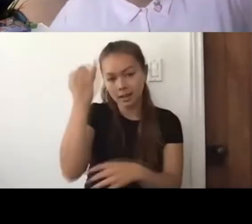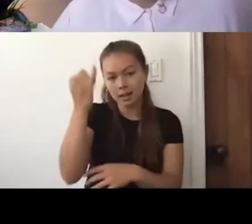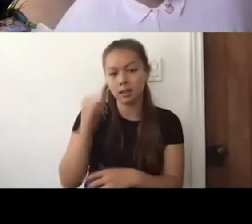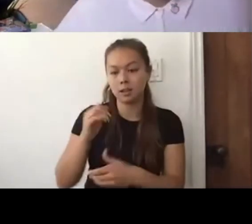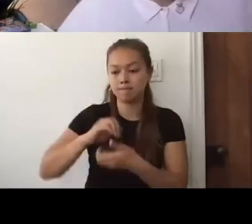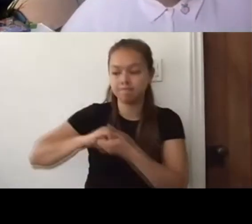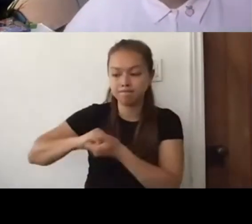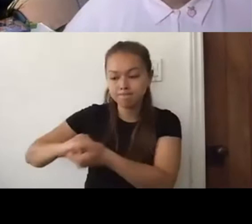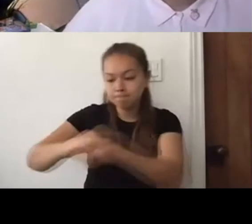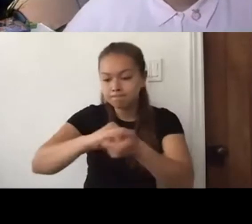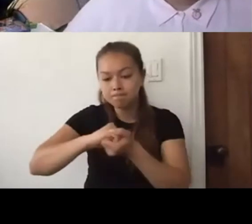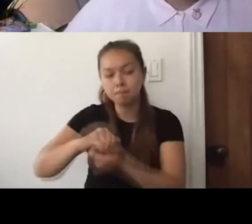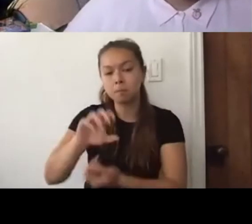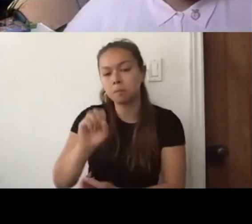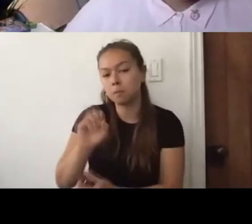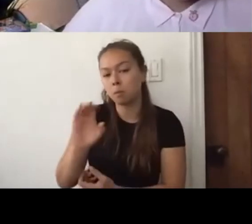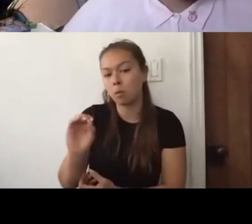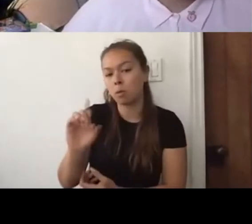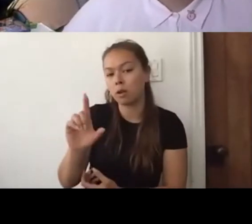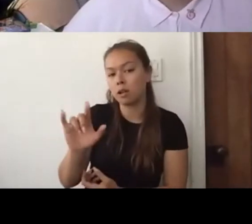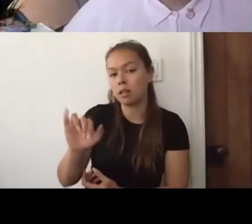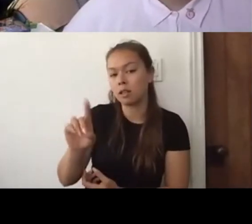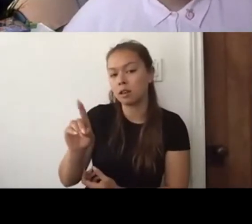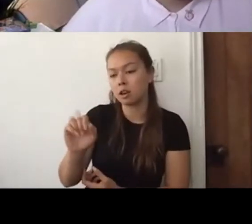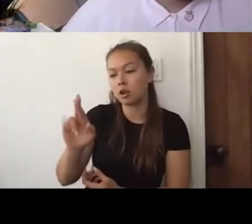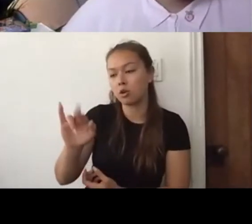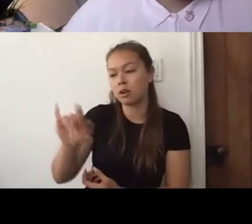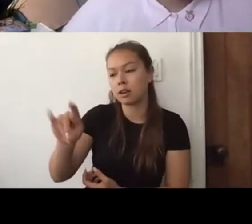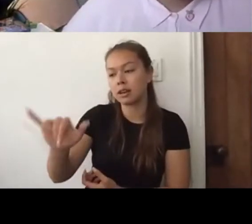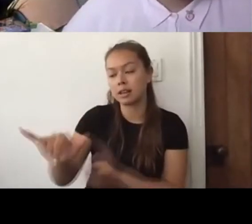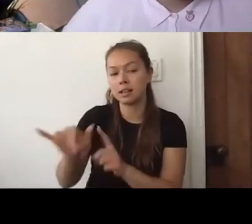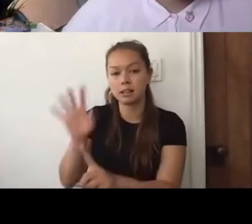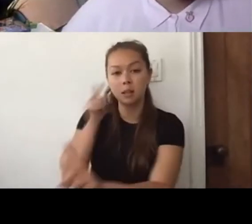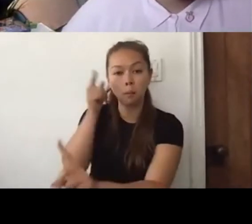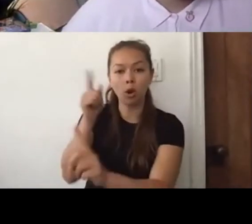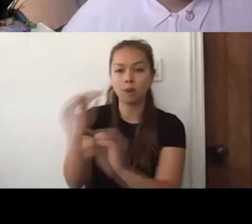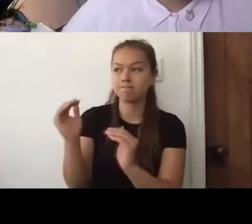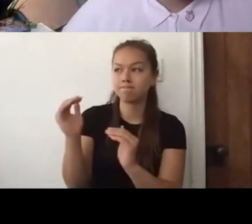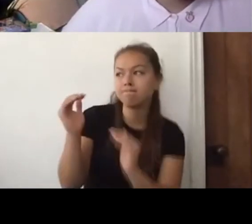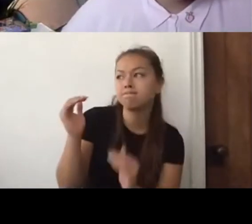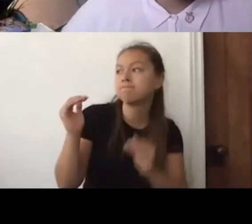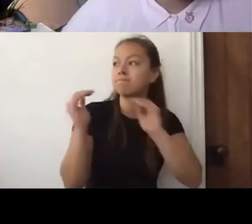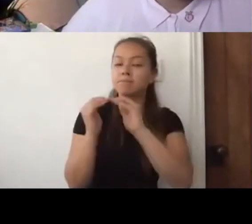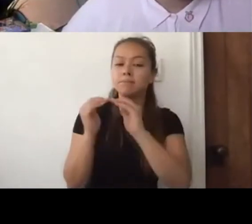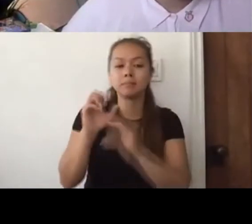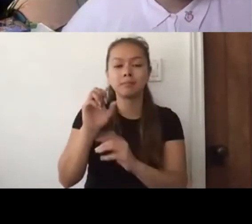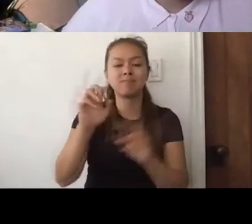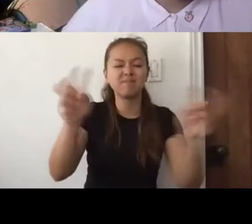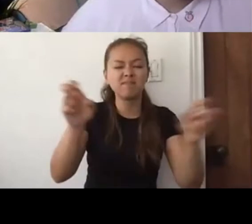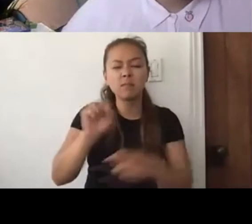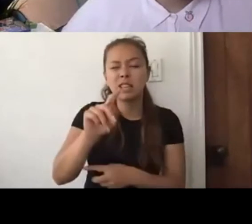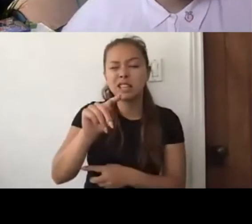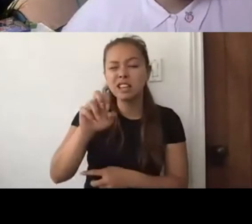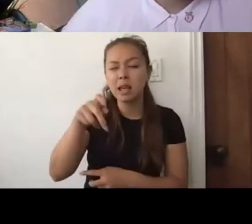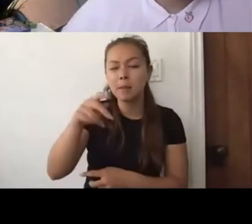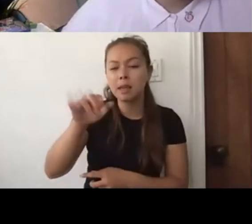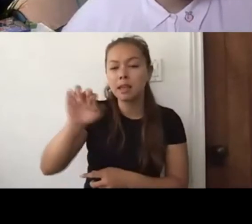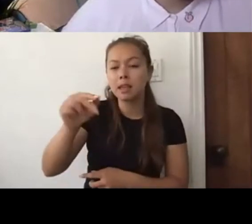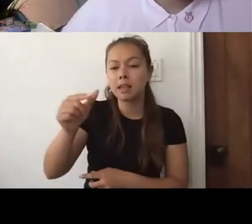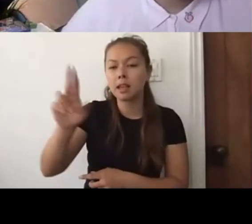that stepping up and actually being there, not just when you choose to be, not when it works for you, but in the moments you're